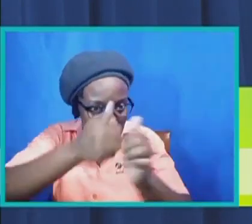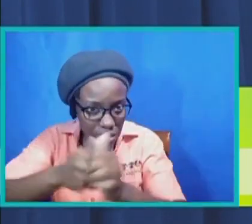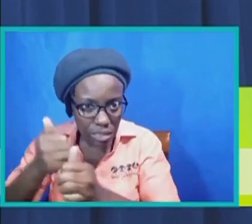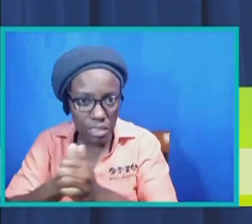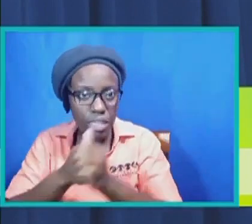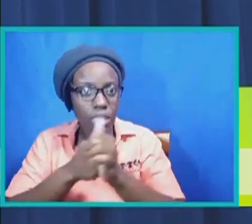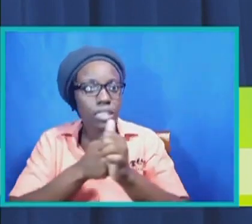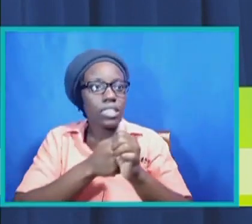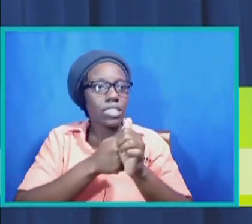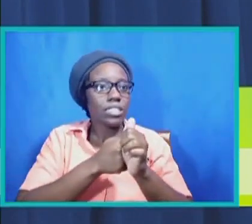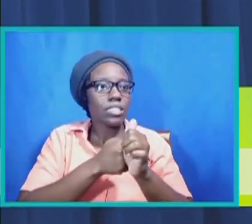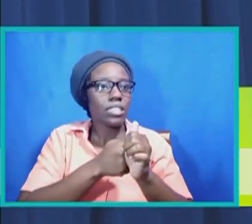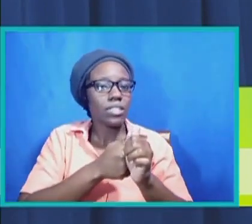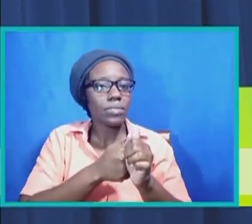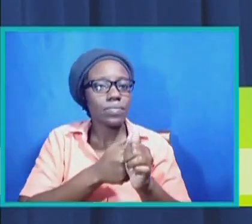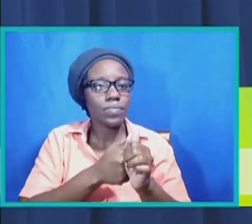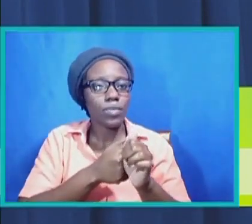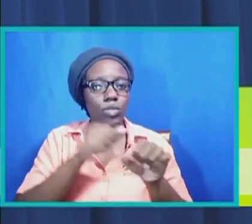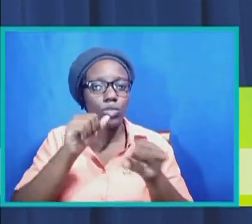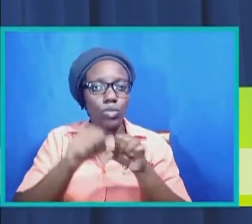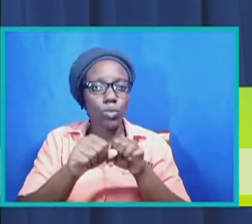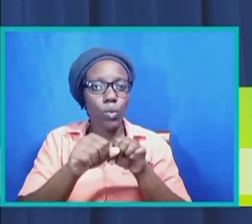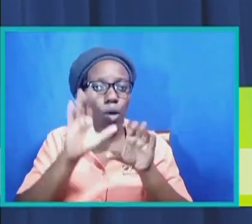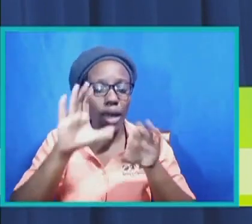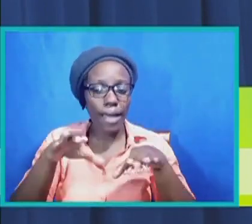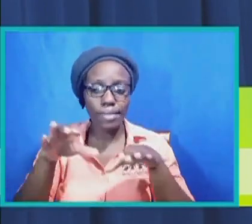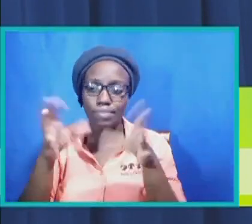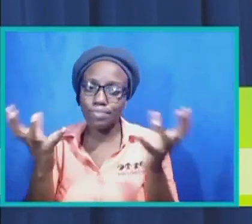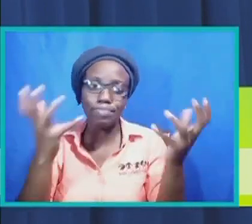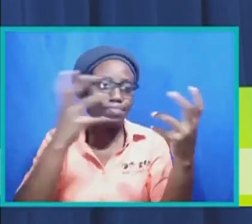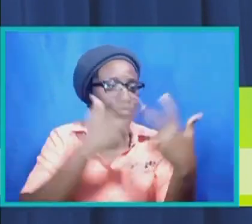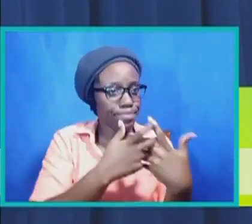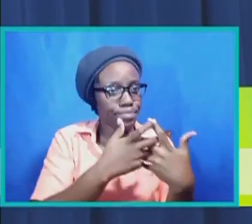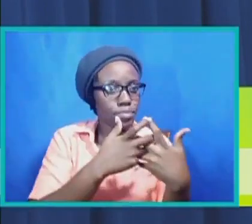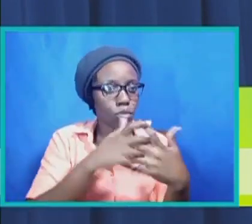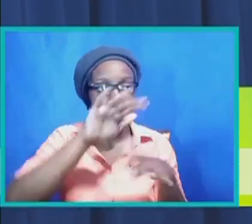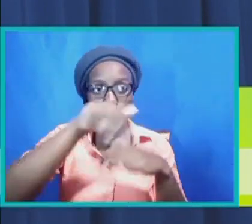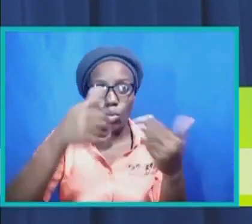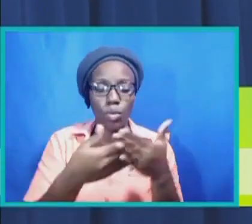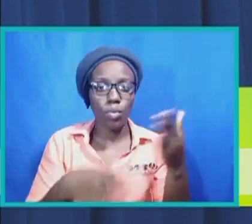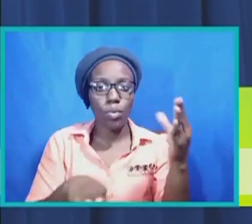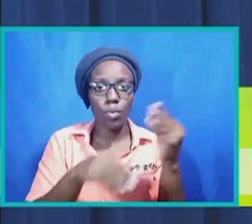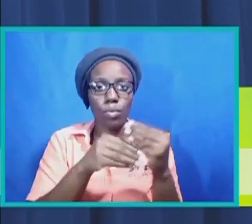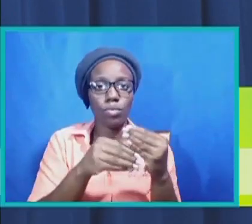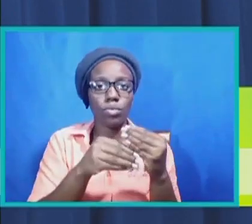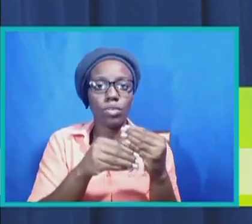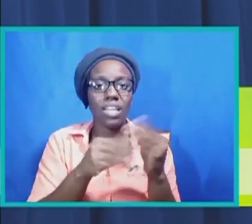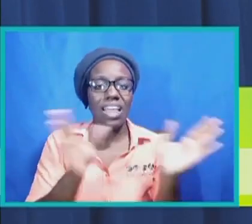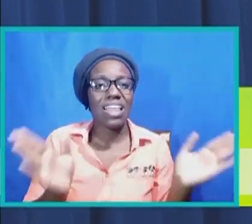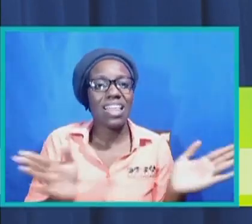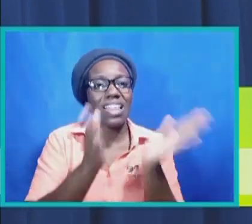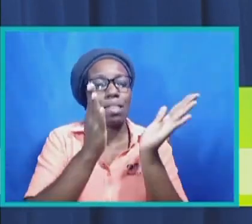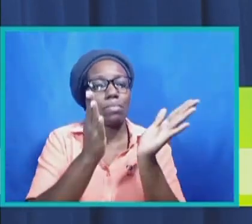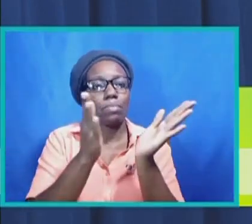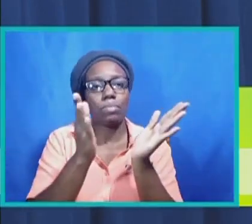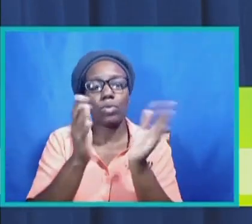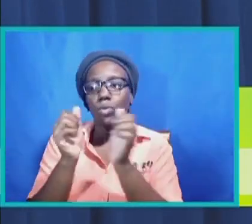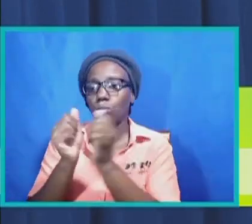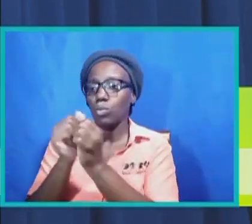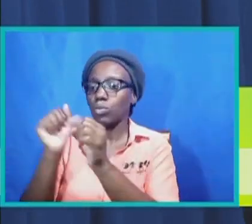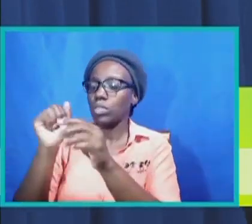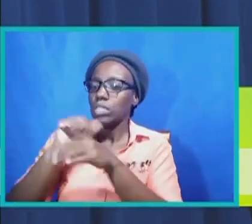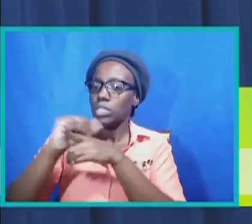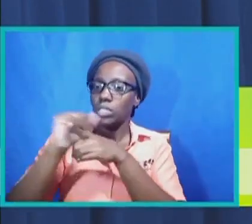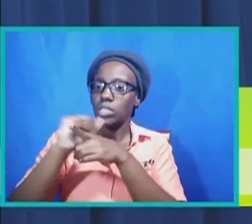practices, all of those things should add up towards facilitating the process, the teacher training, looking at the